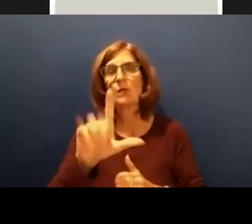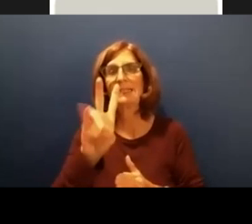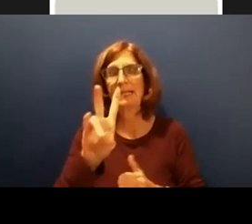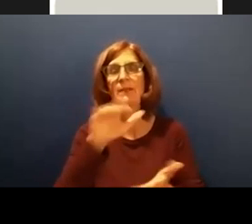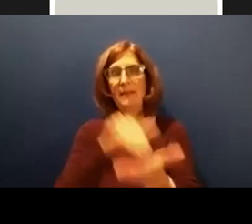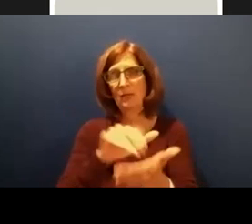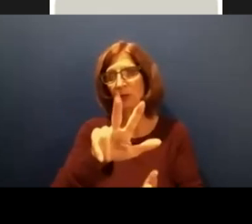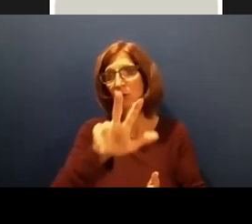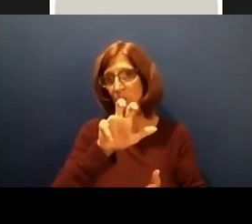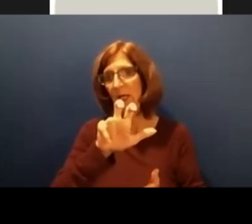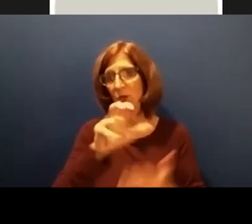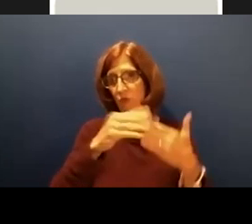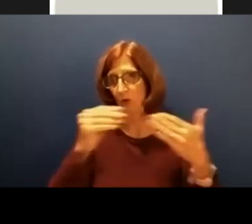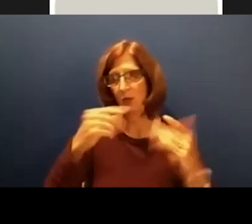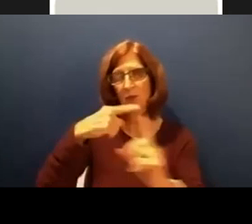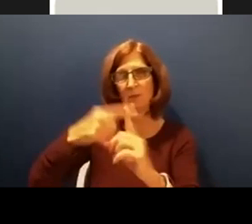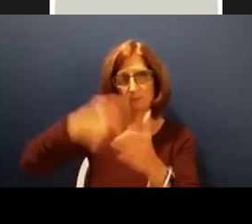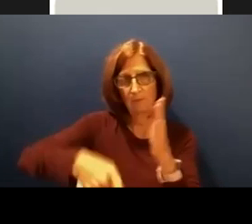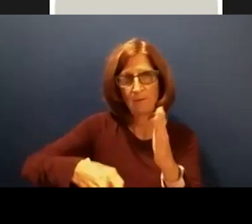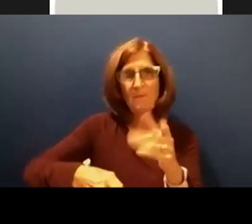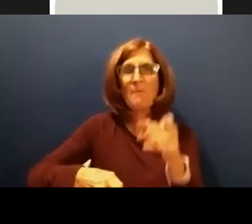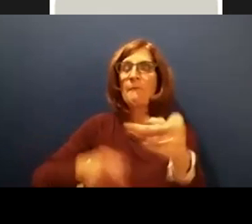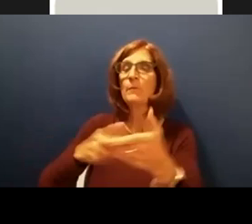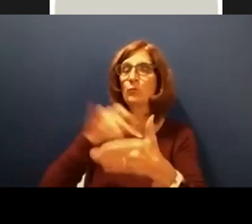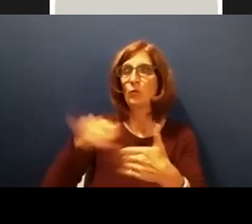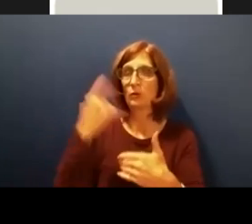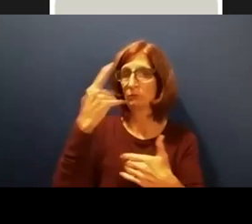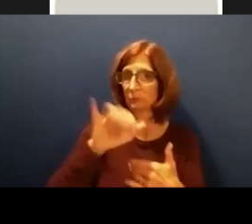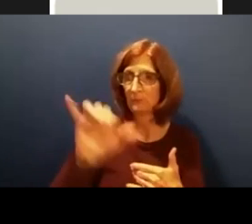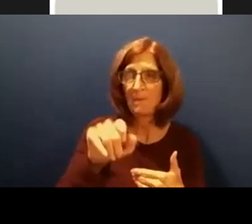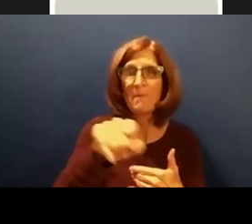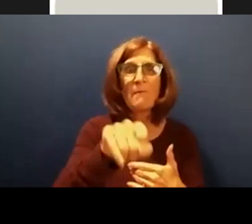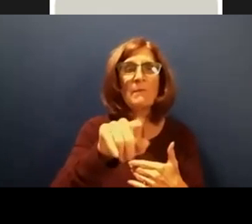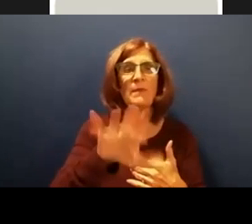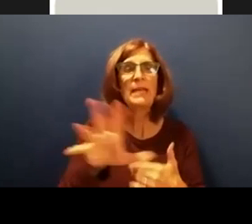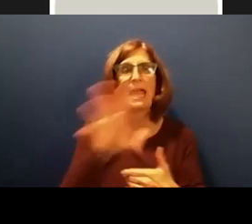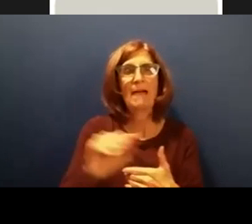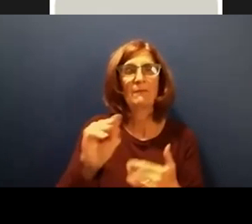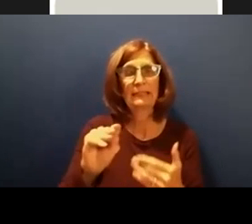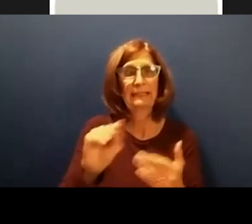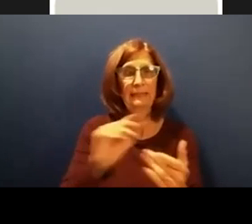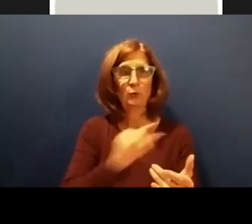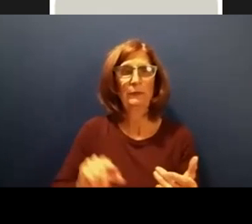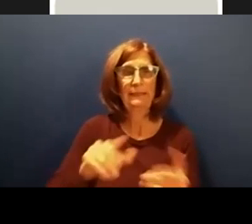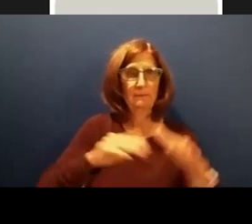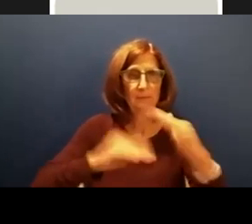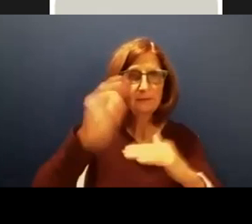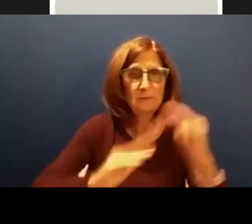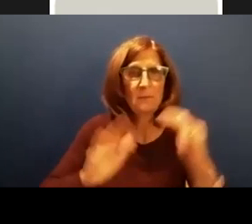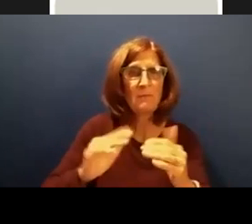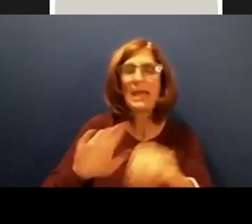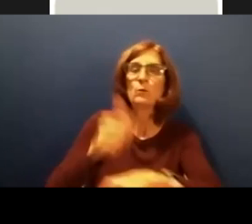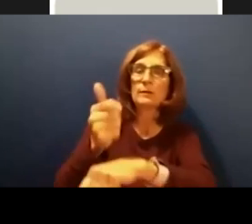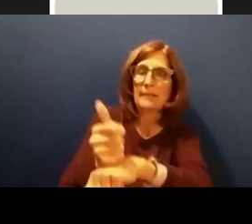$27,300 plus cost. The Amani project will rehabilitate the African Queens building and construct an 18,000 square foot